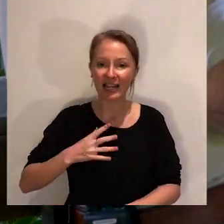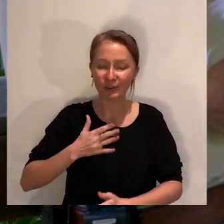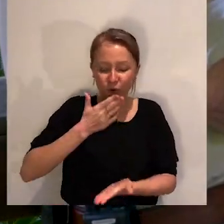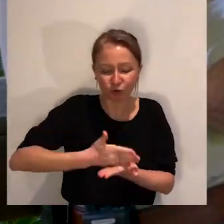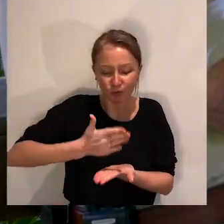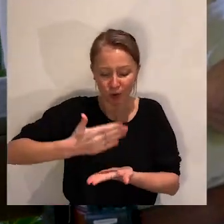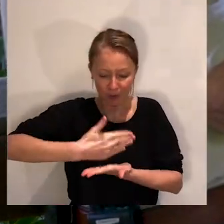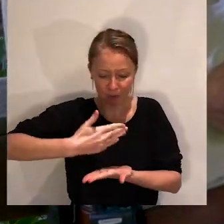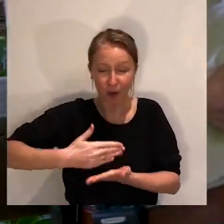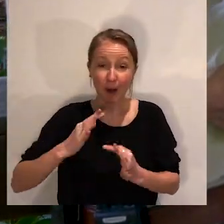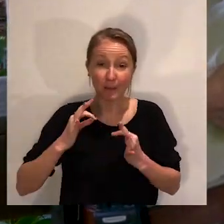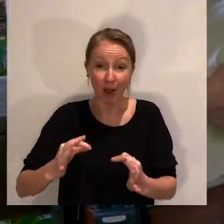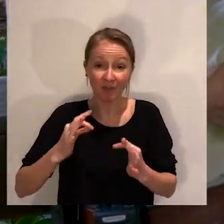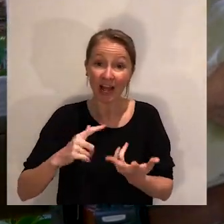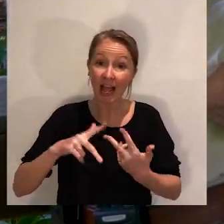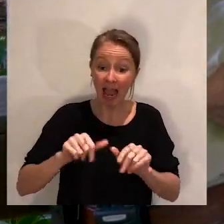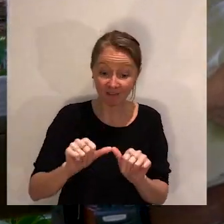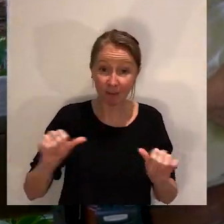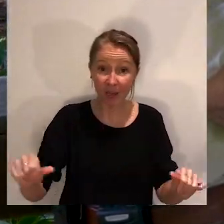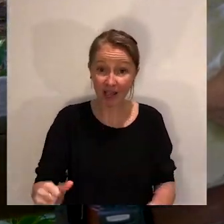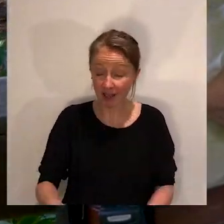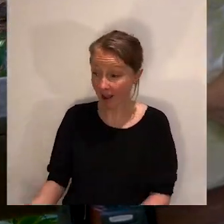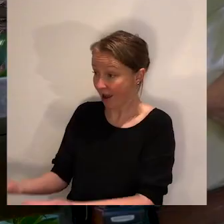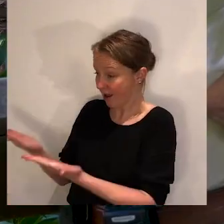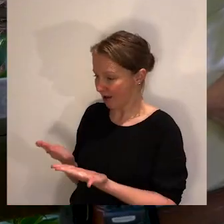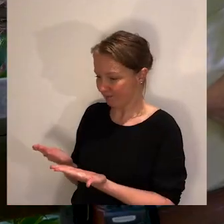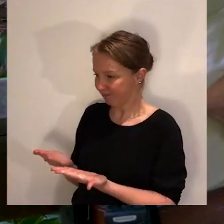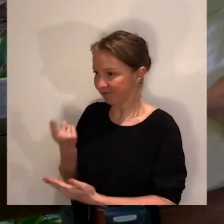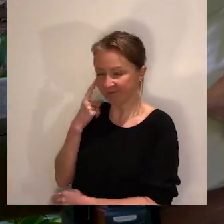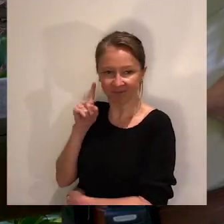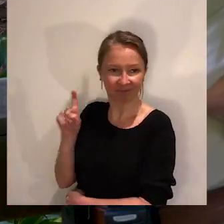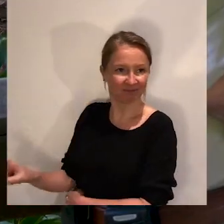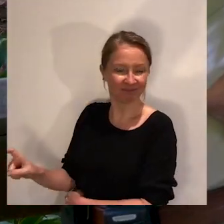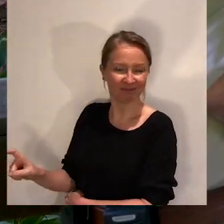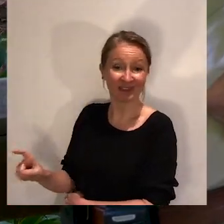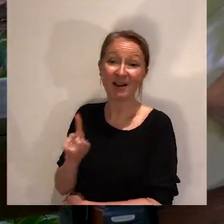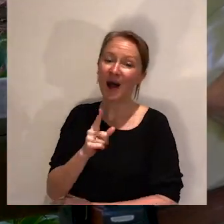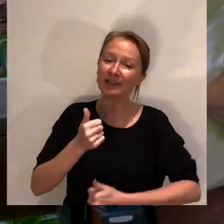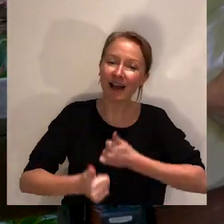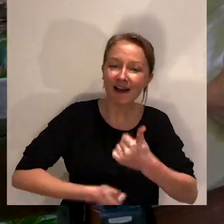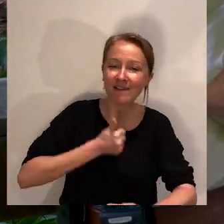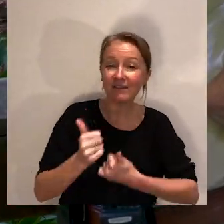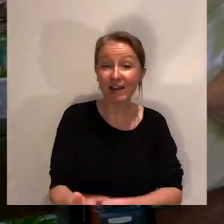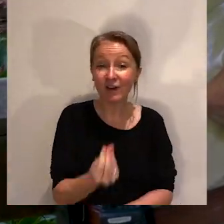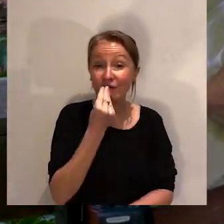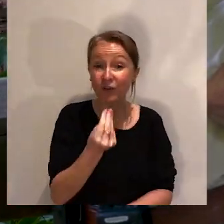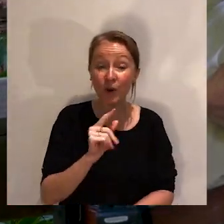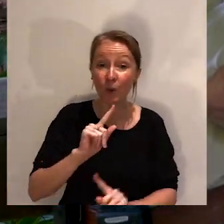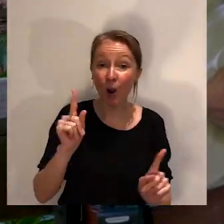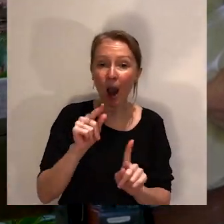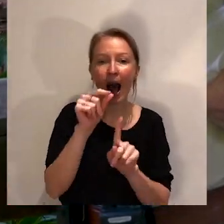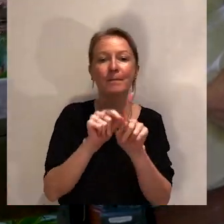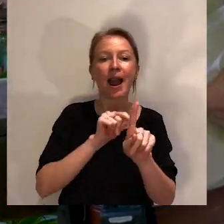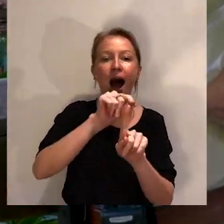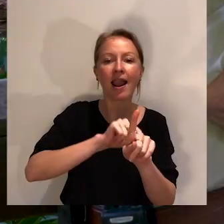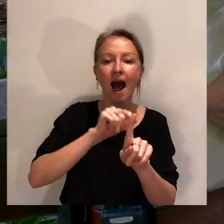worn, so if it's a little bit too big, he won't eat it. But his all-time favourite food is banana. And when you see him eating a banana, it's really